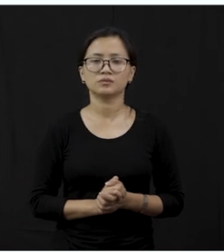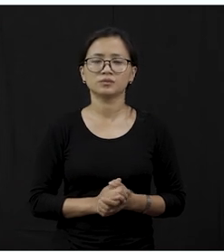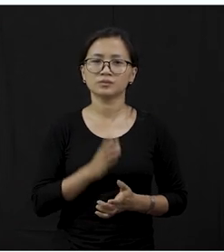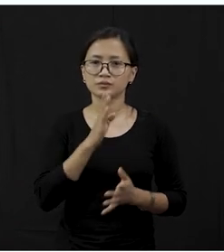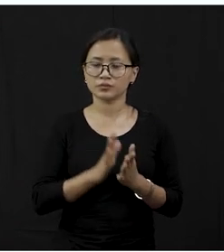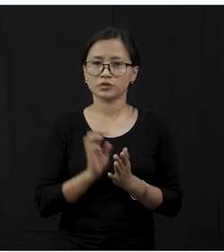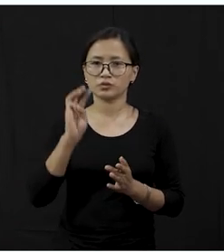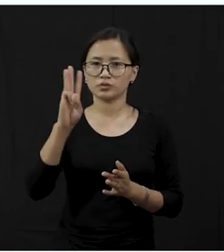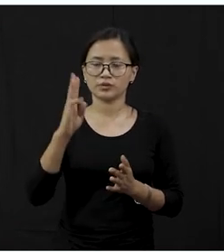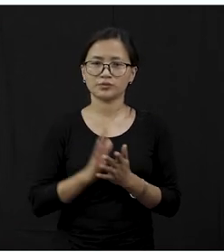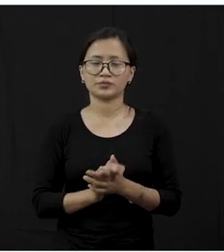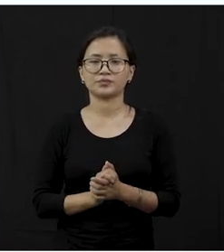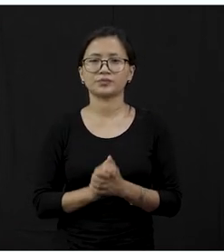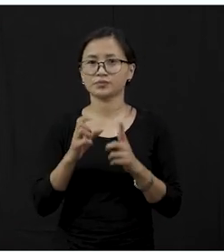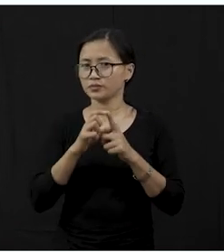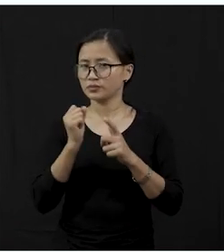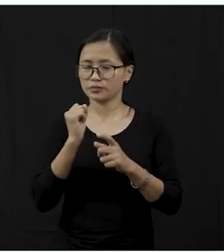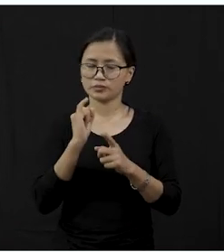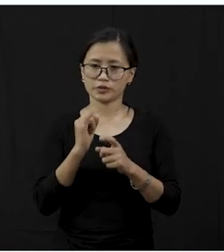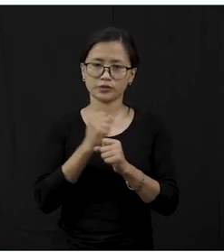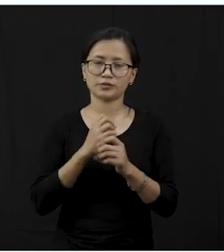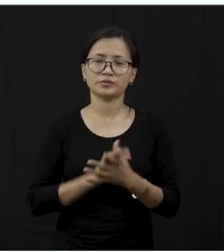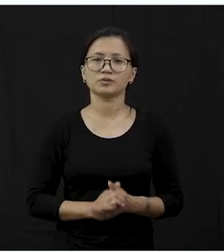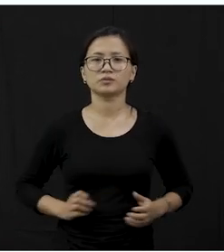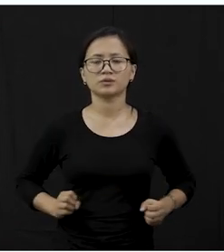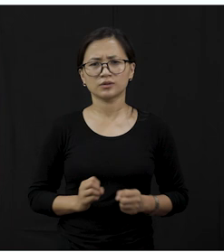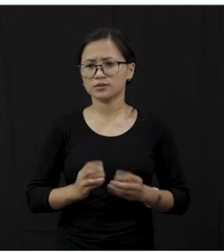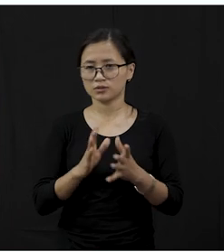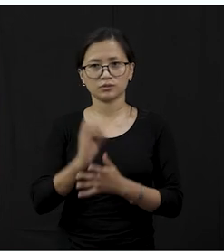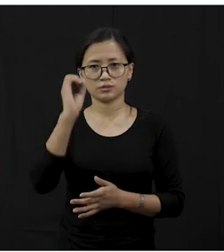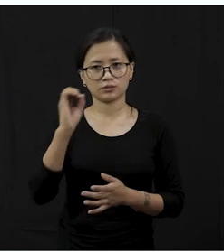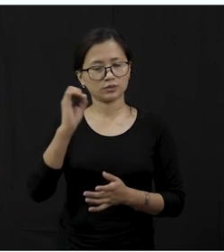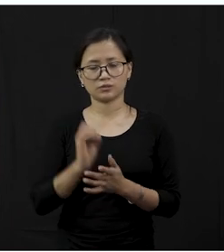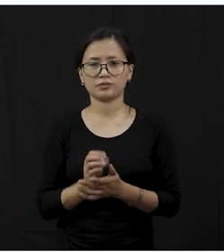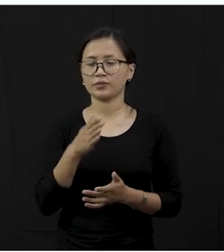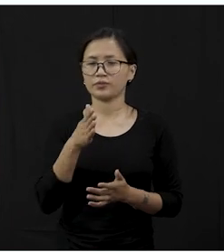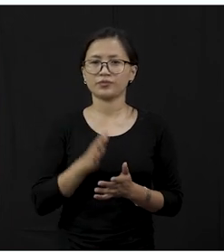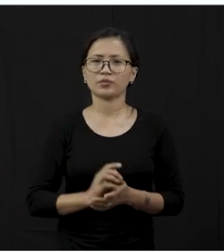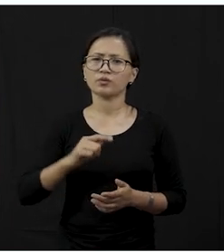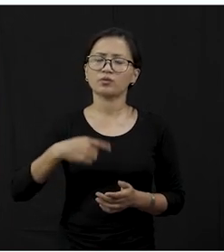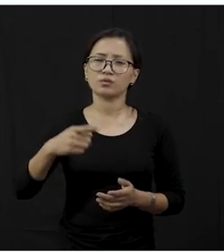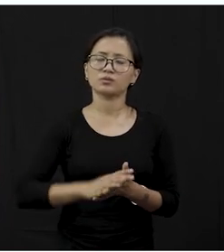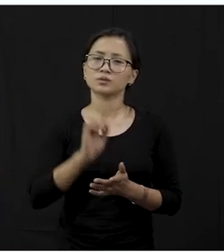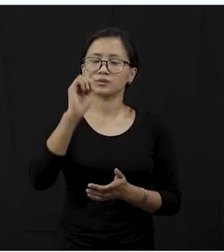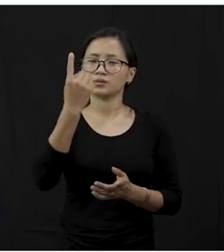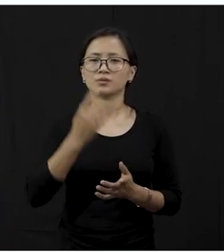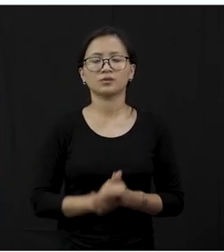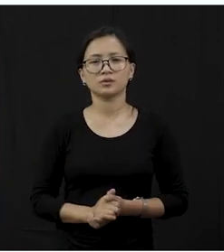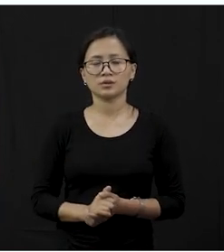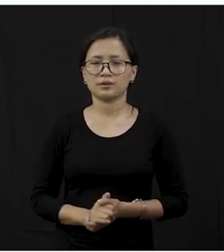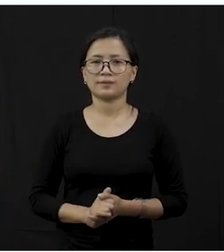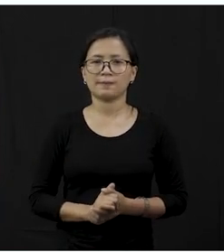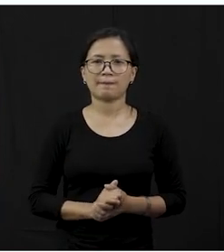it becomes 3-digit number. So we cannot start with 0. If there is 0, you always start with 1.